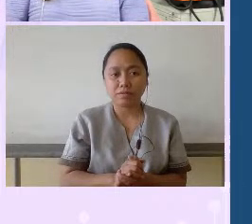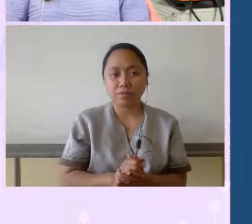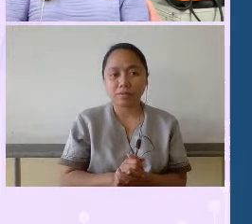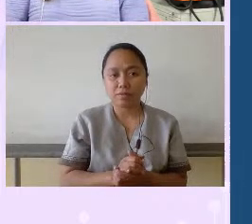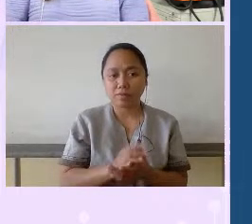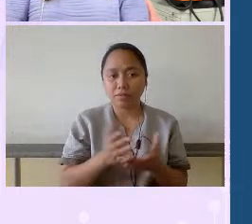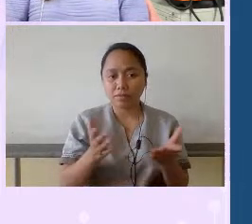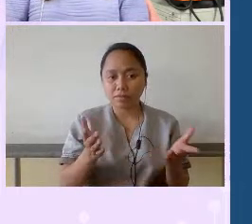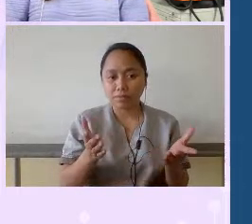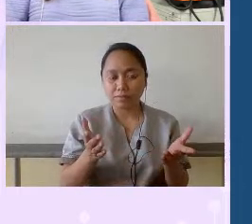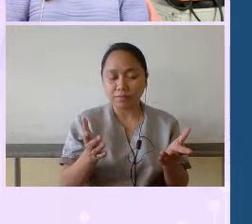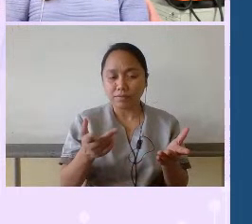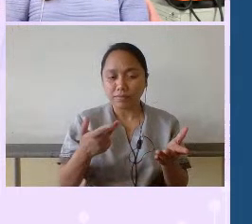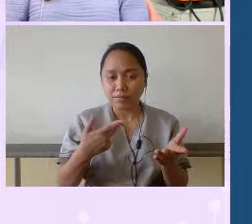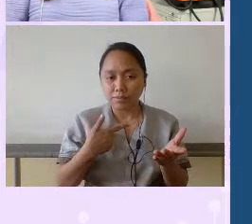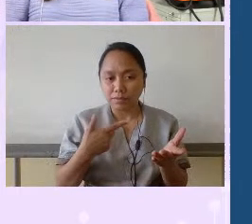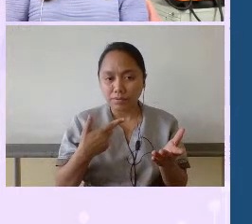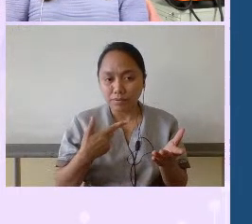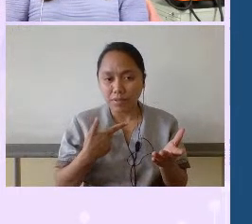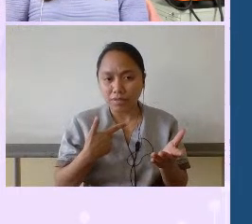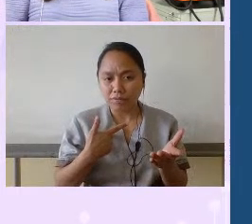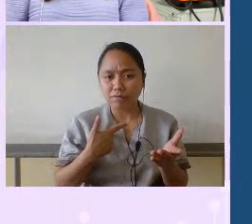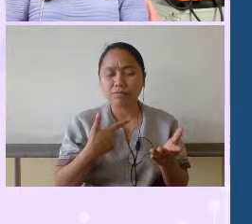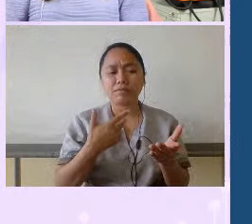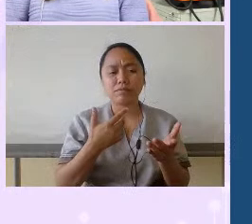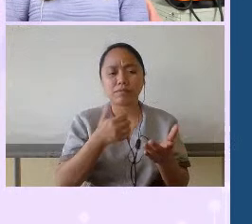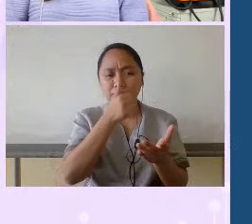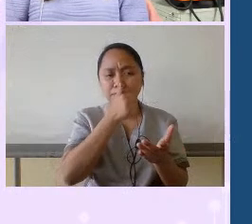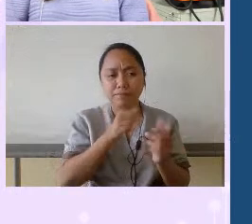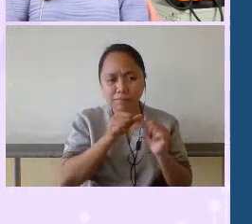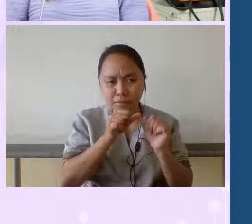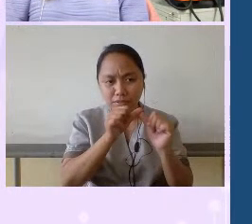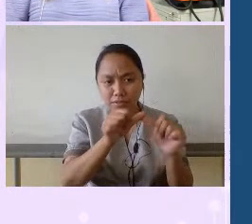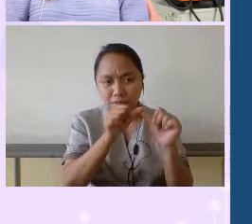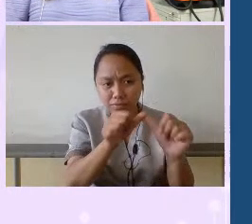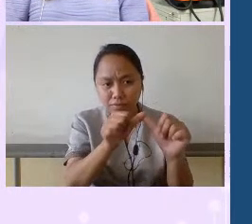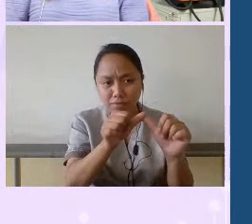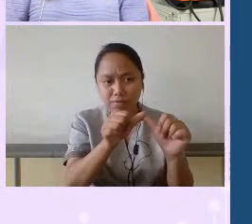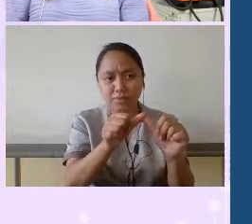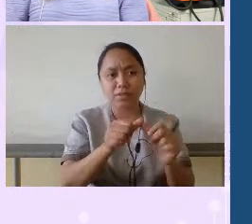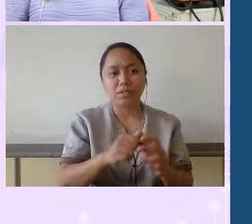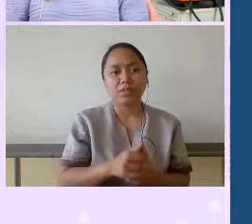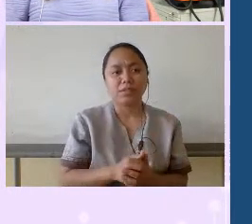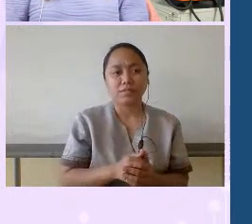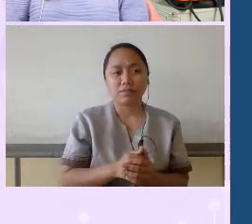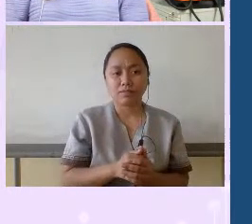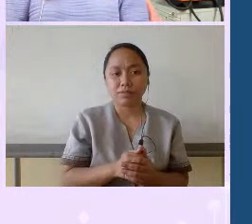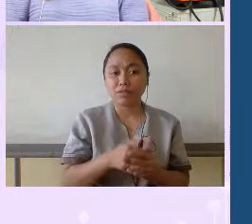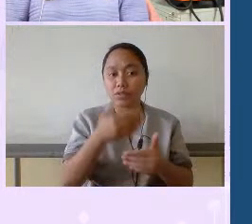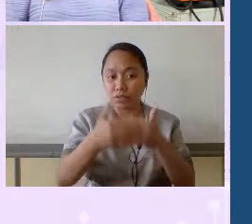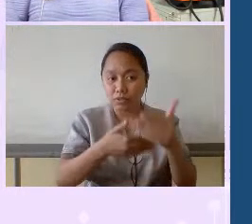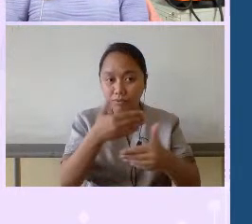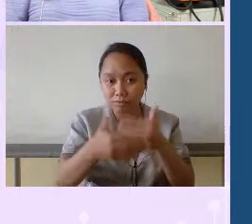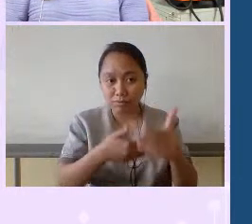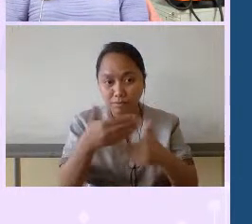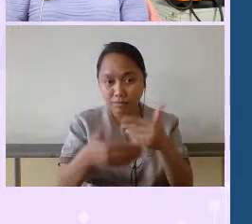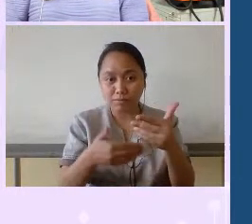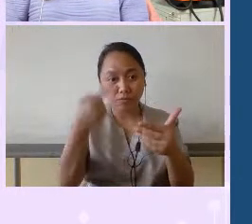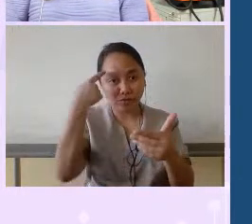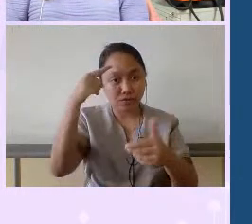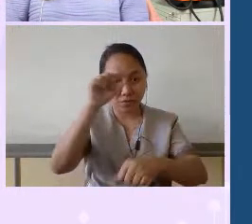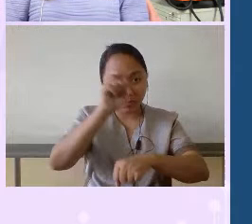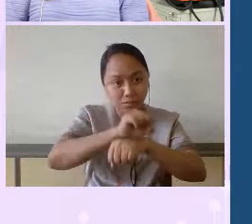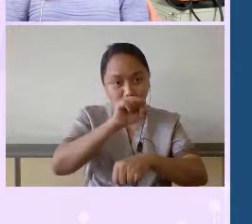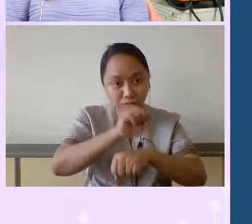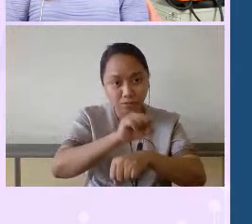more important as we strive to help Filipino workers keep pace with and thrive in the changing world of work. The